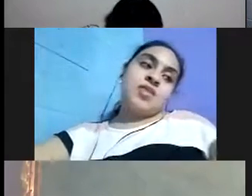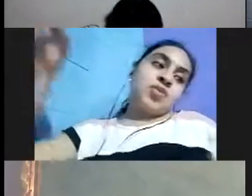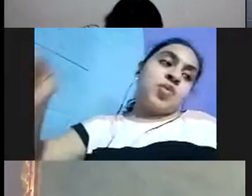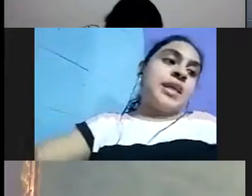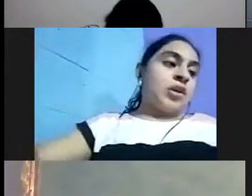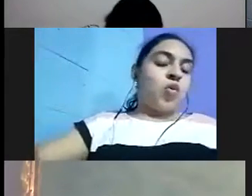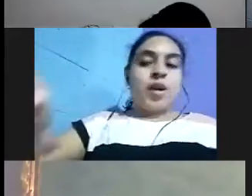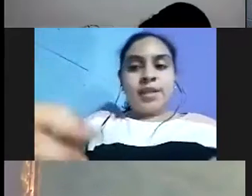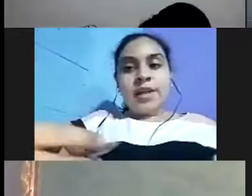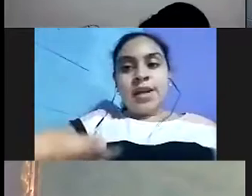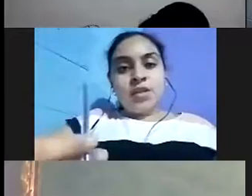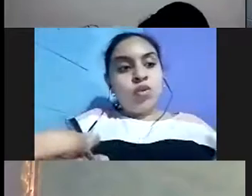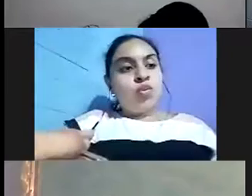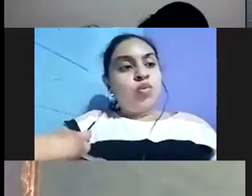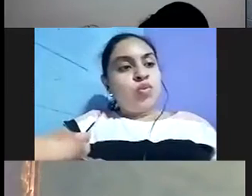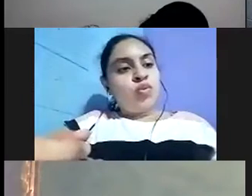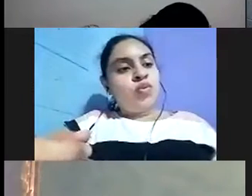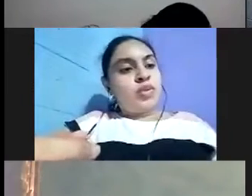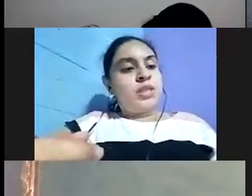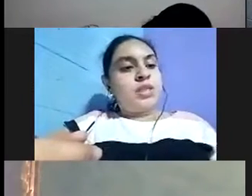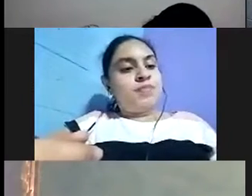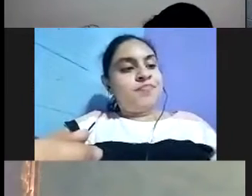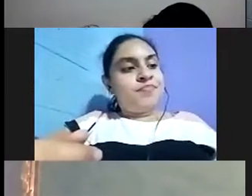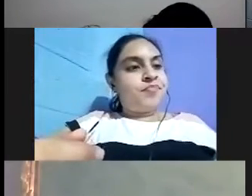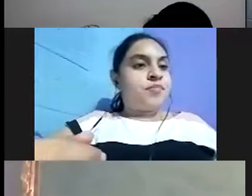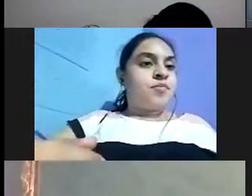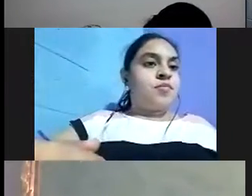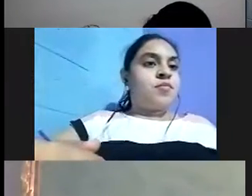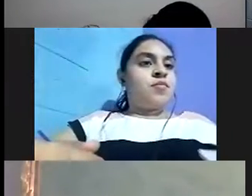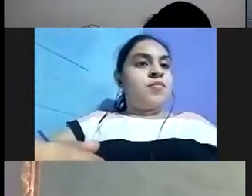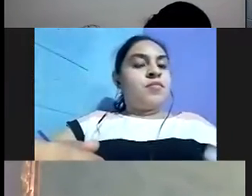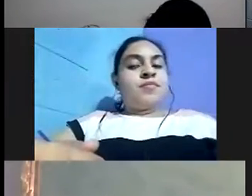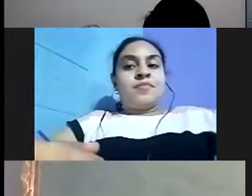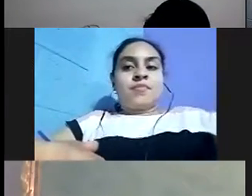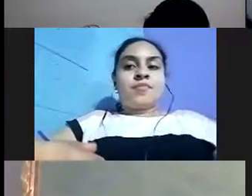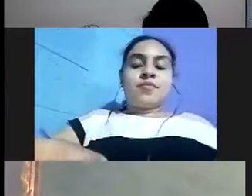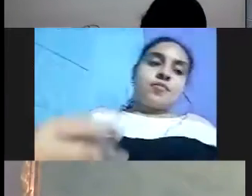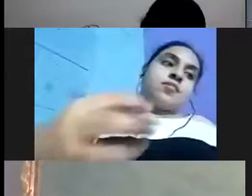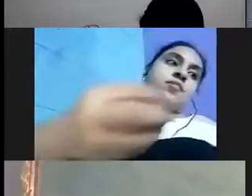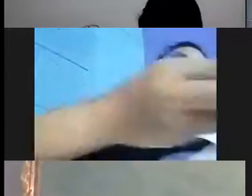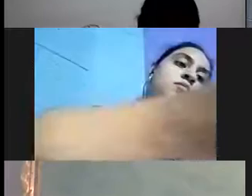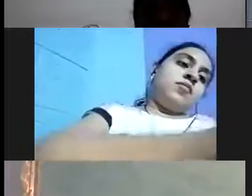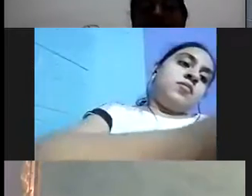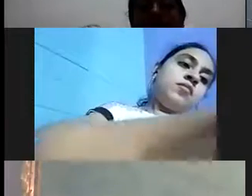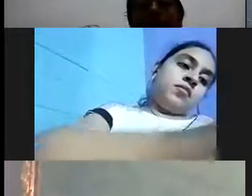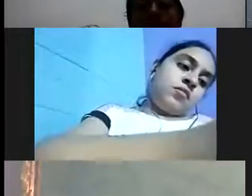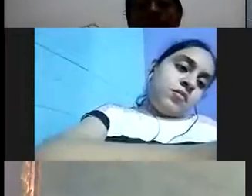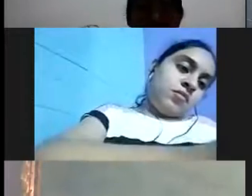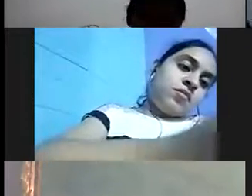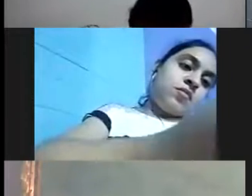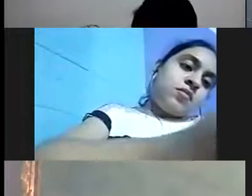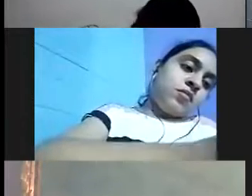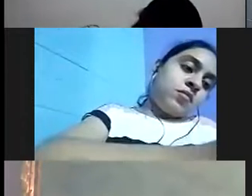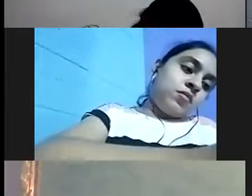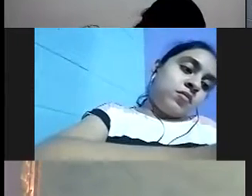What are you doing? And then comes the moment, like tomorrow, weekend, on Saturday,